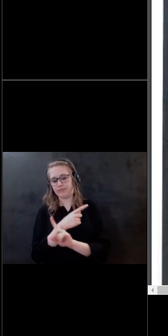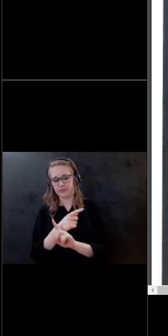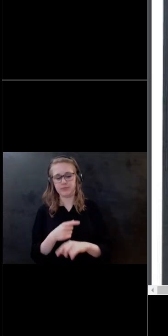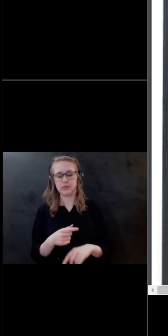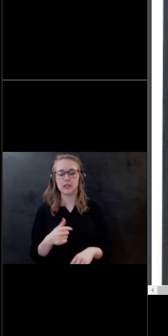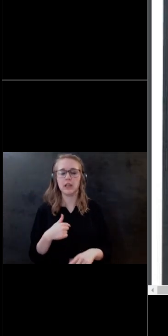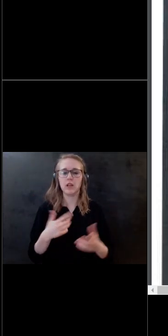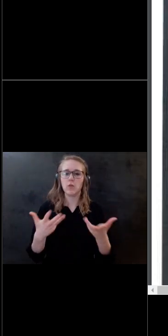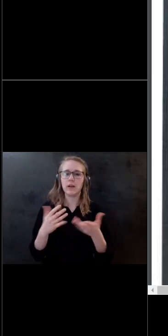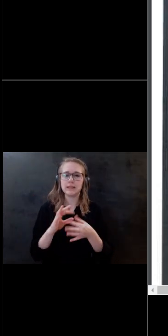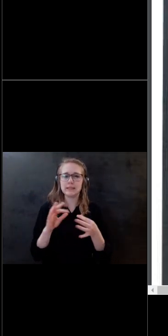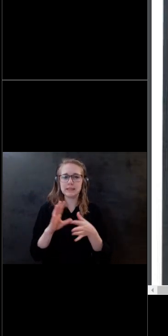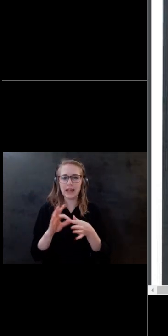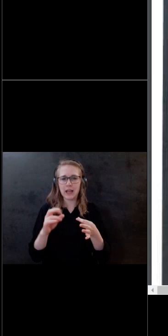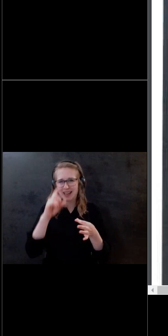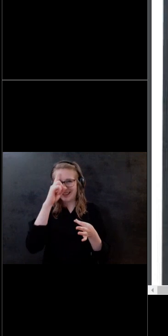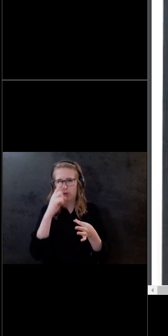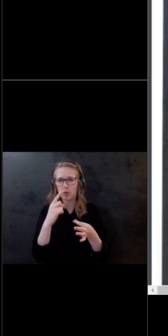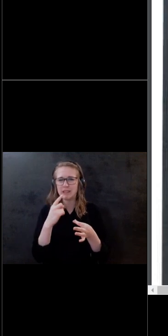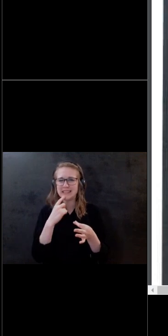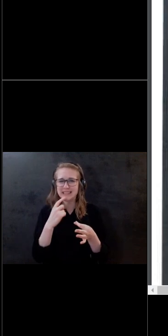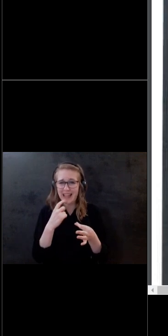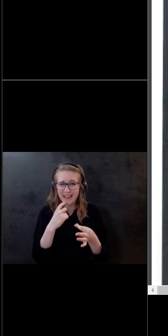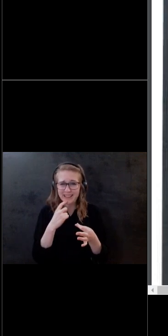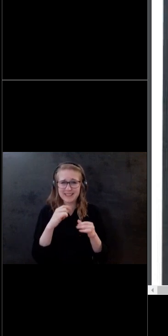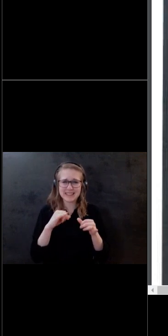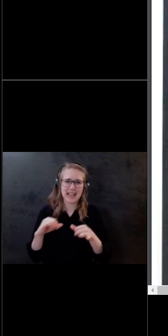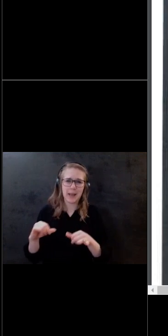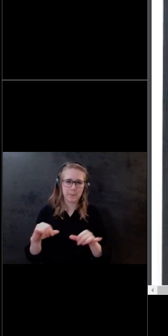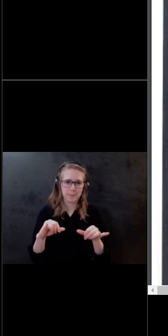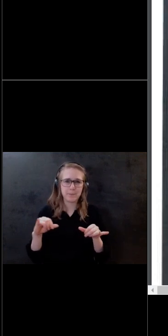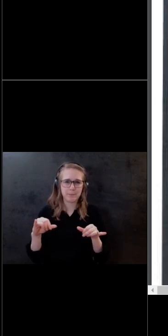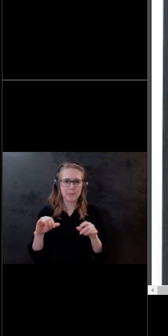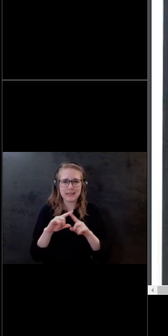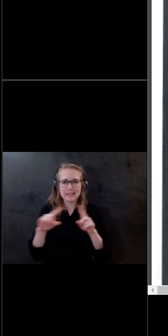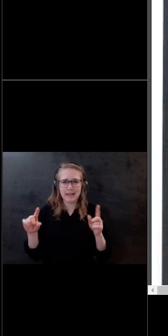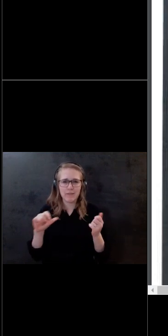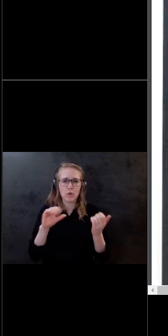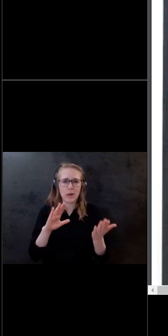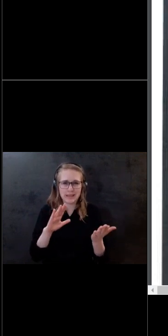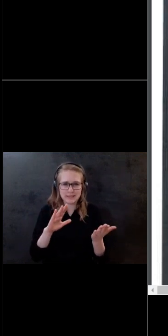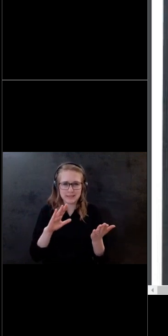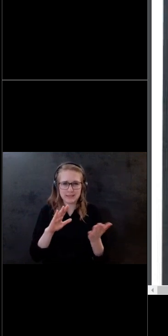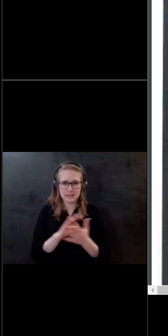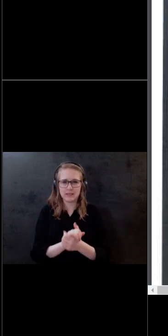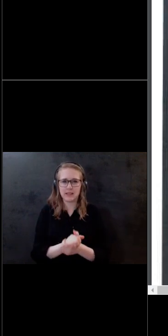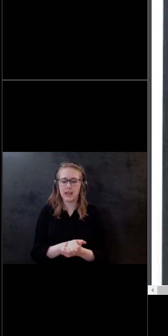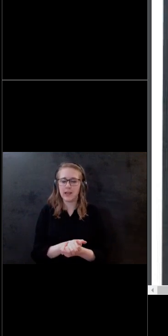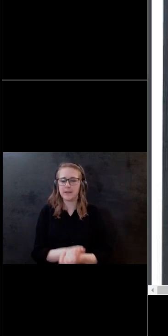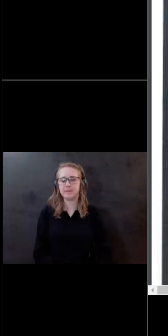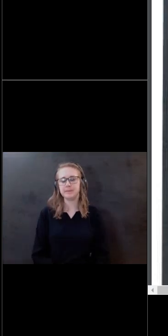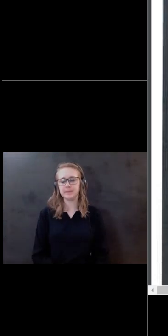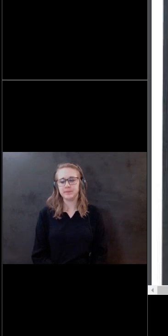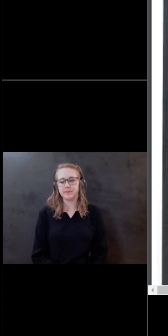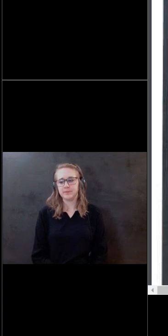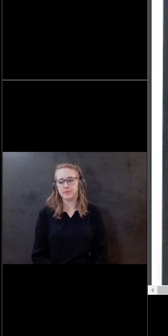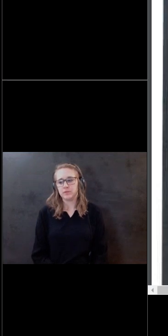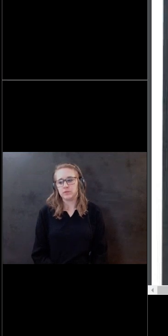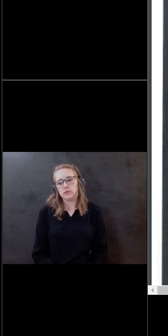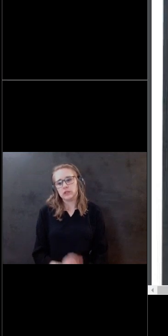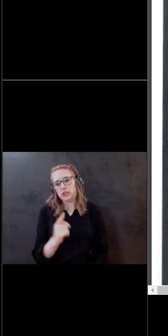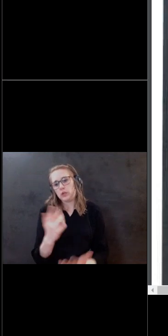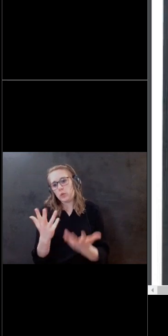though that I think we're saying the same thing, but we're just saying it differently. You kind of want to do it